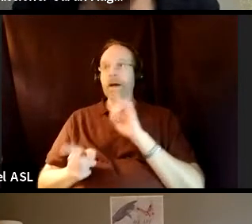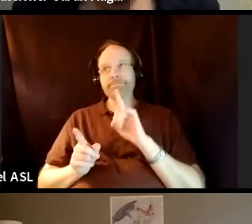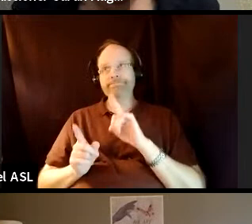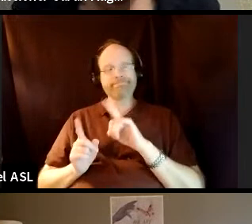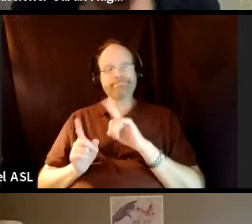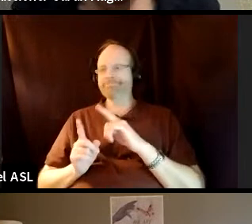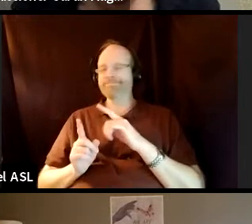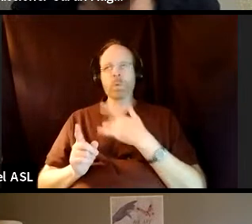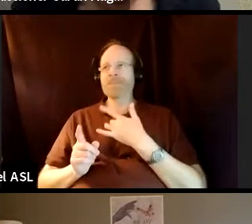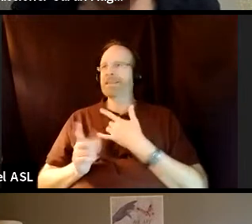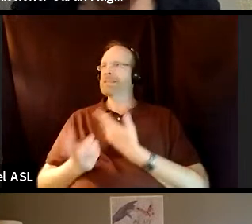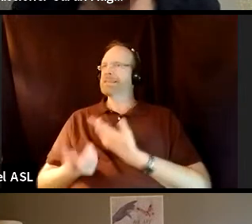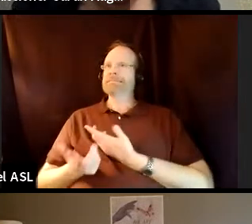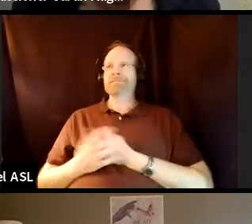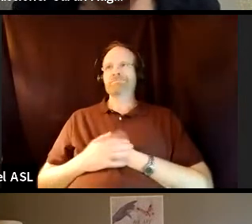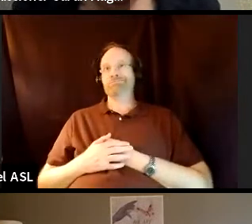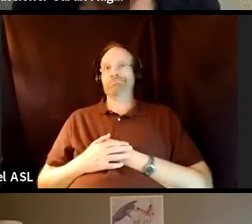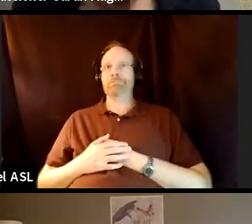we feel this